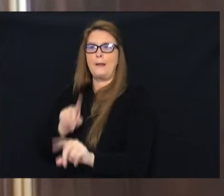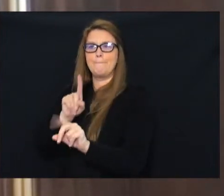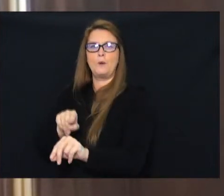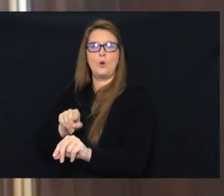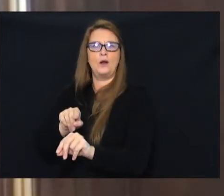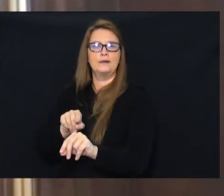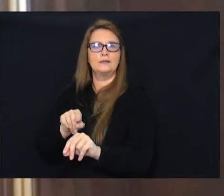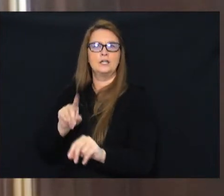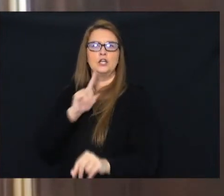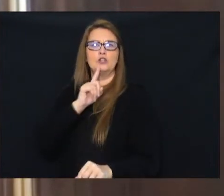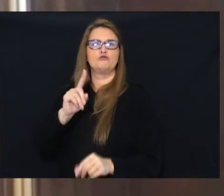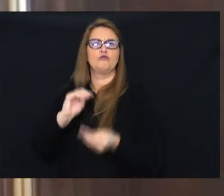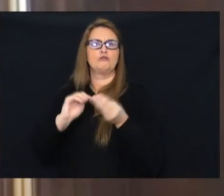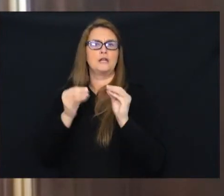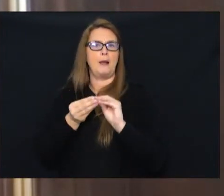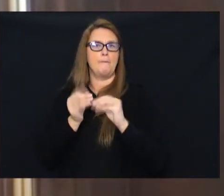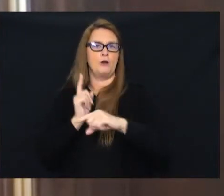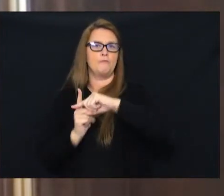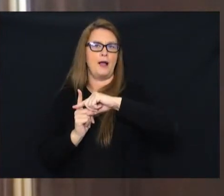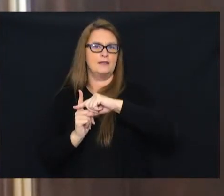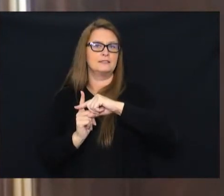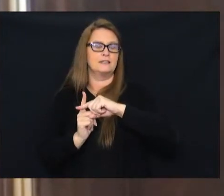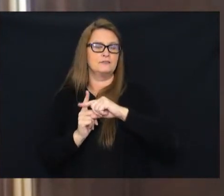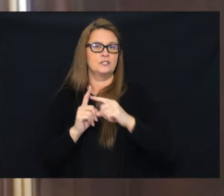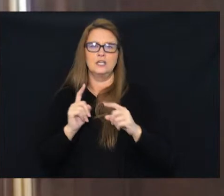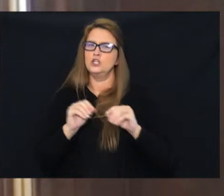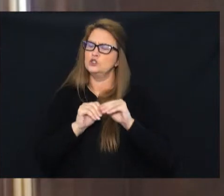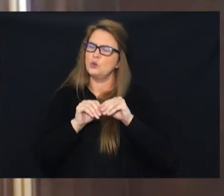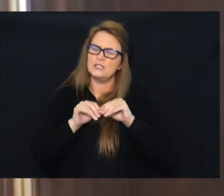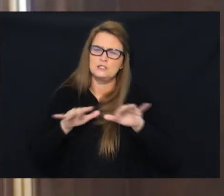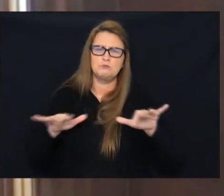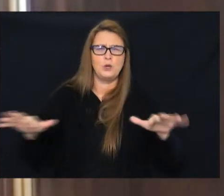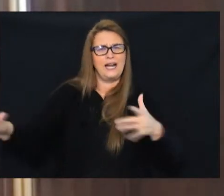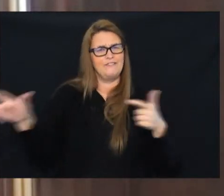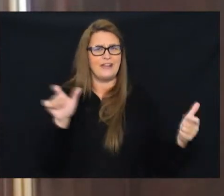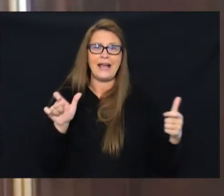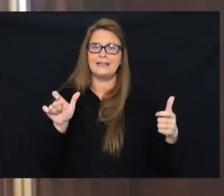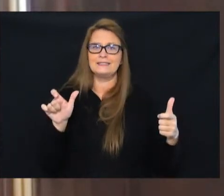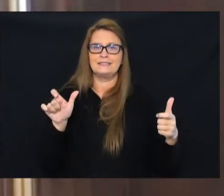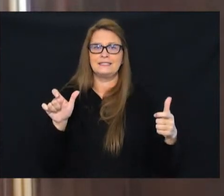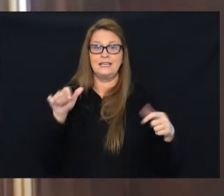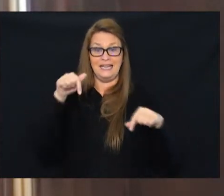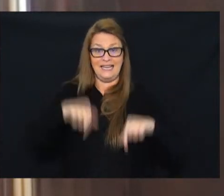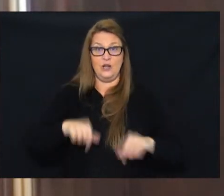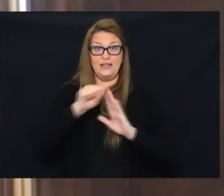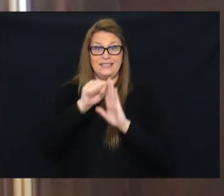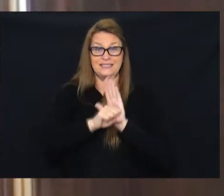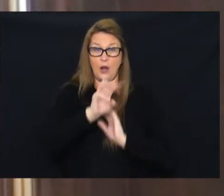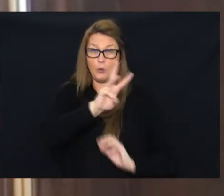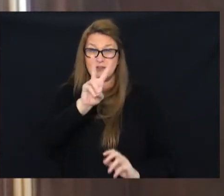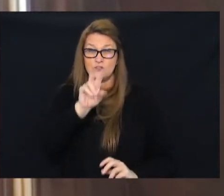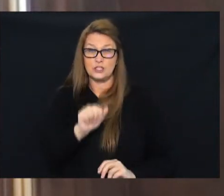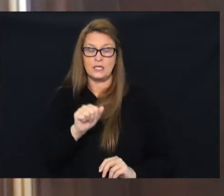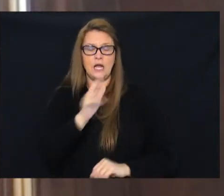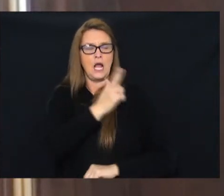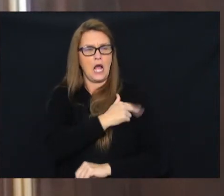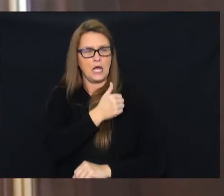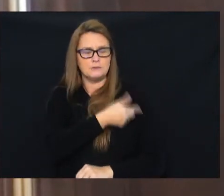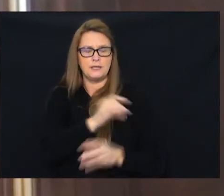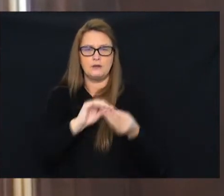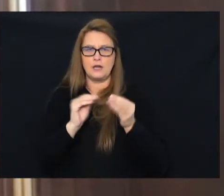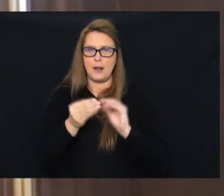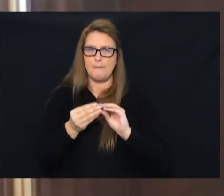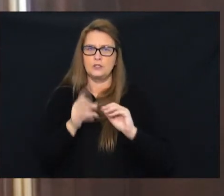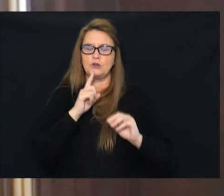new positive cases. So this variant is spreading very rapidly, including in our state. Hospital numbers are higher than